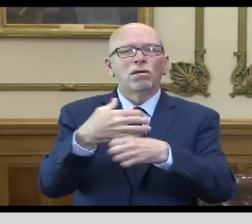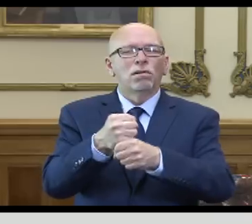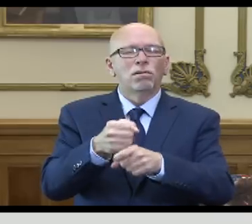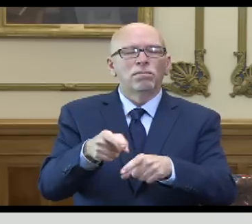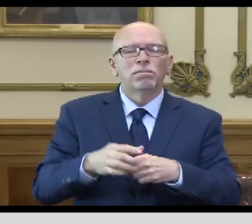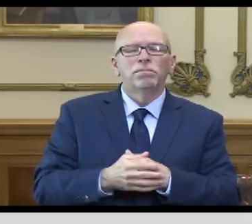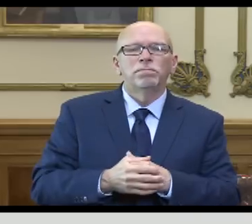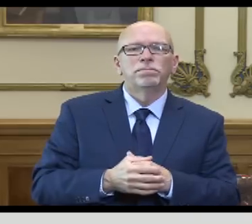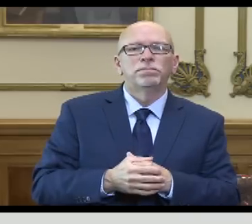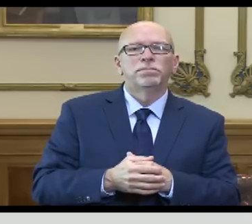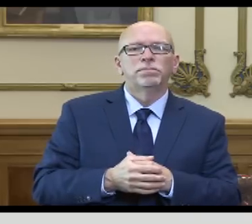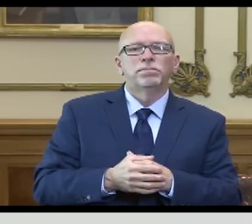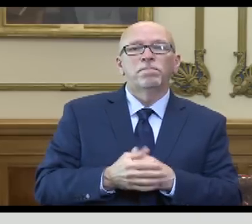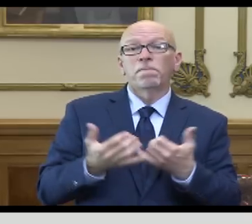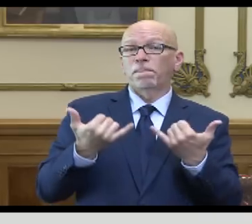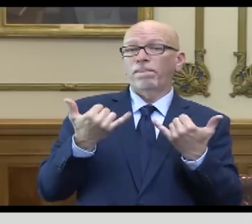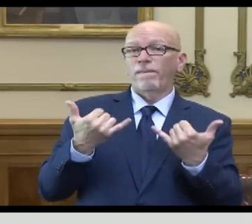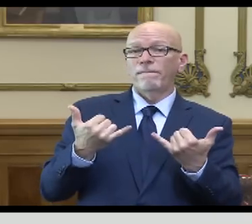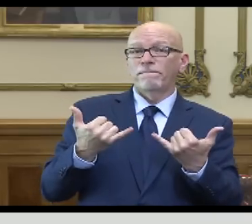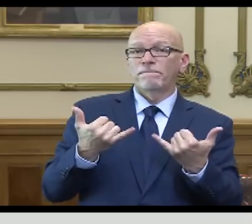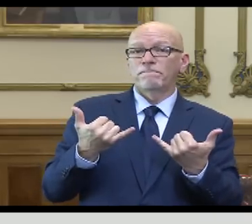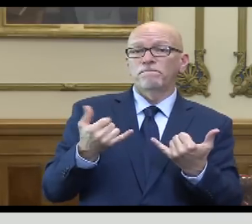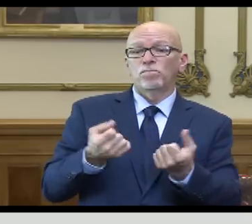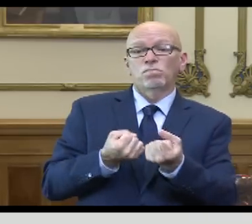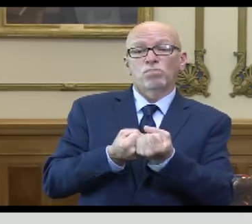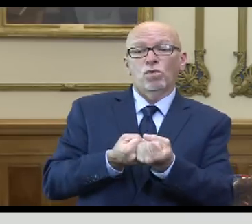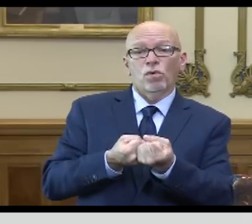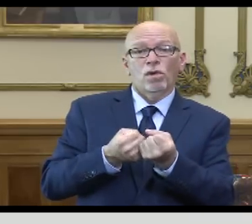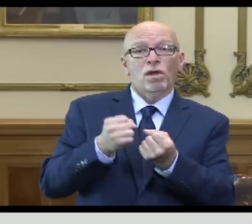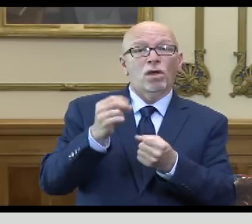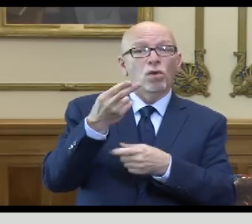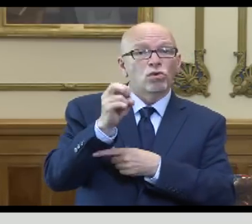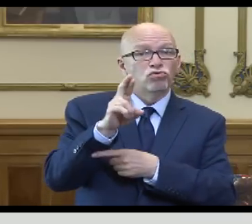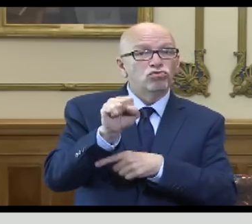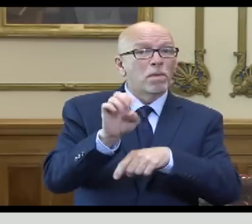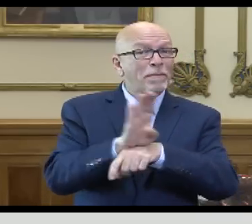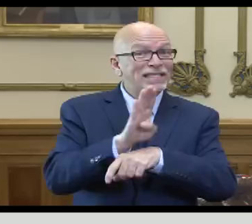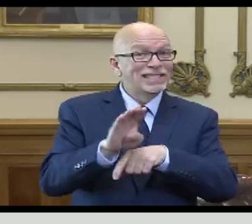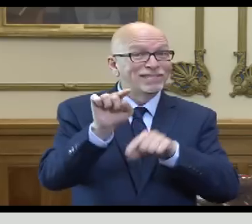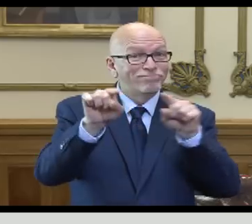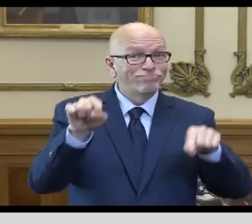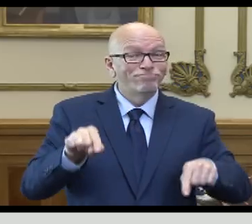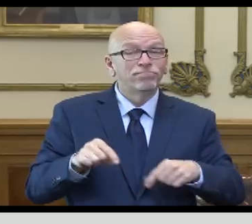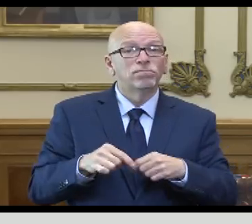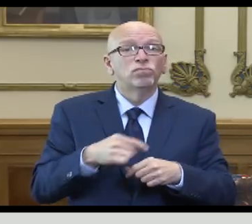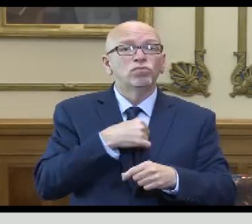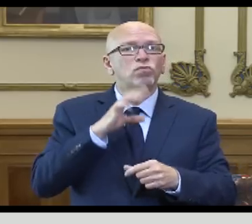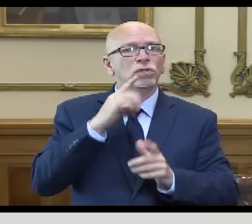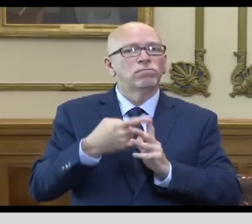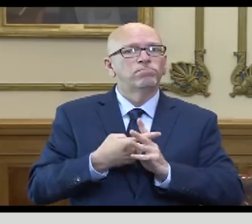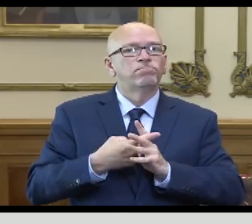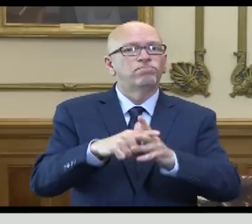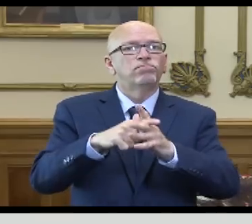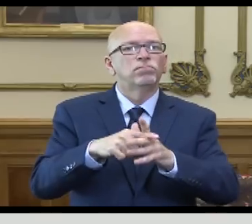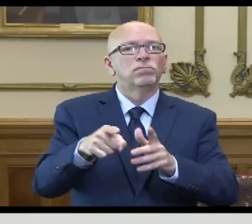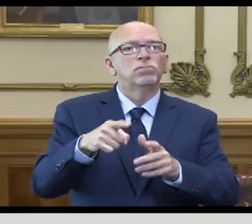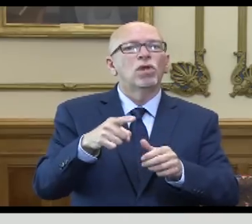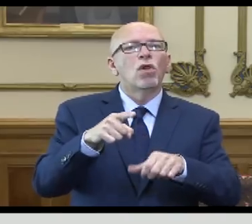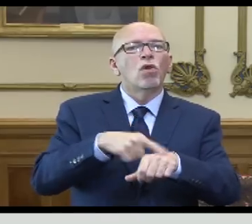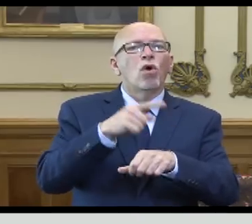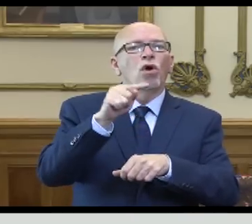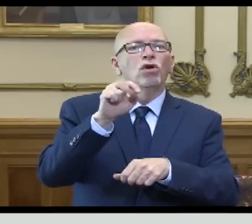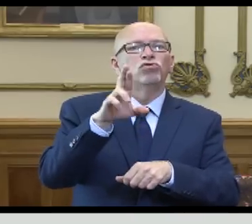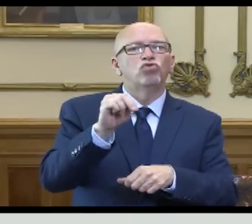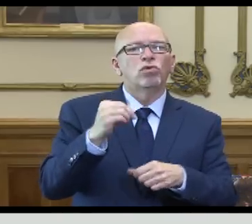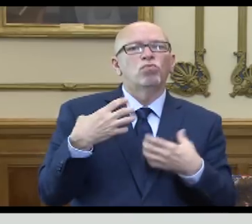it. Now, in order to support Hoosier businesses, we are launching the long-term